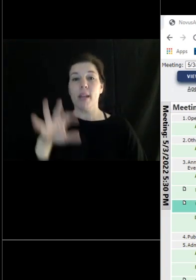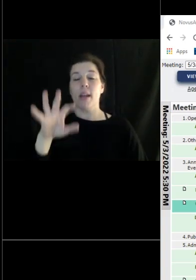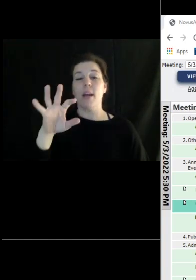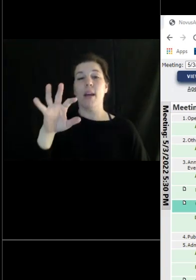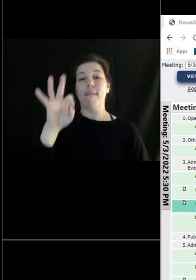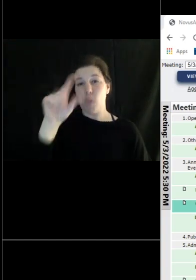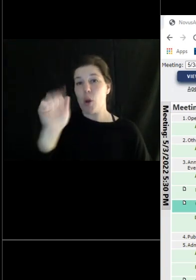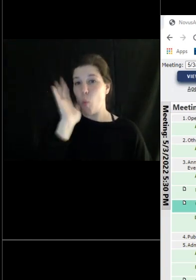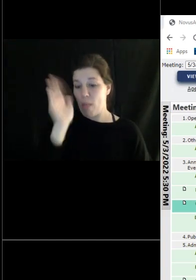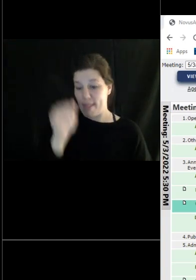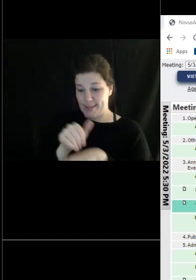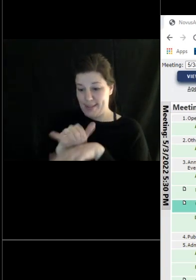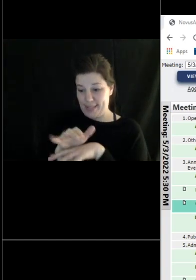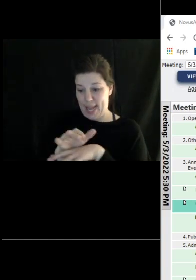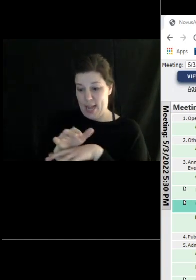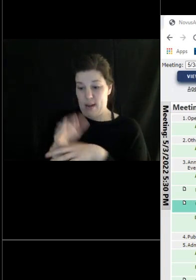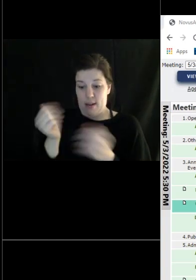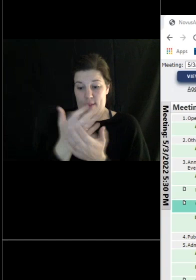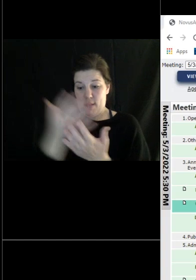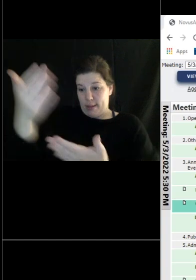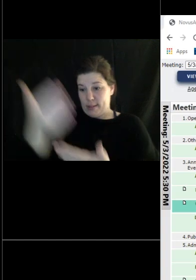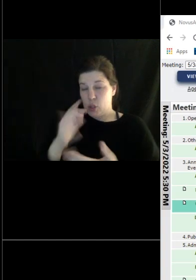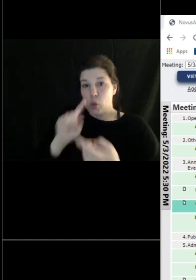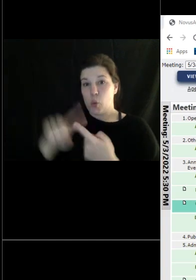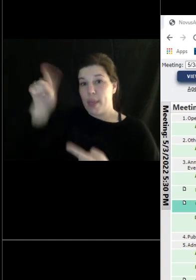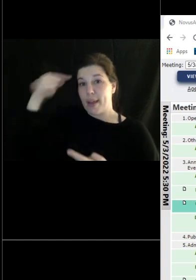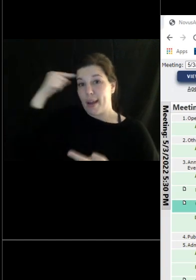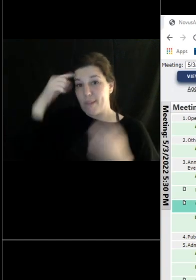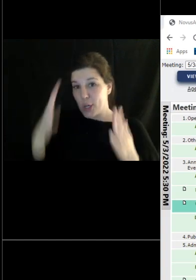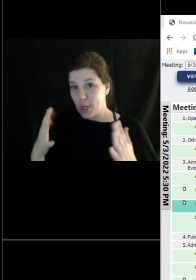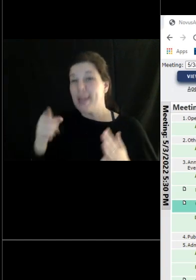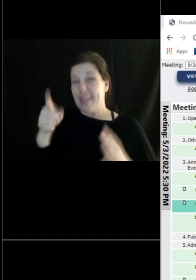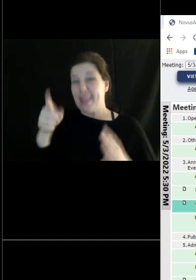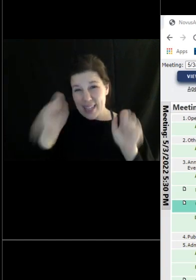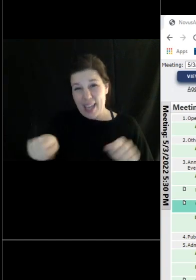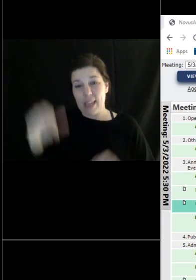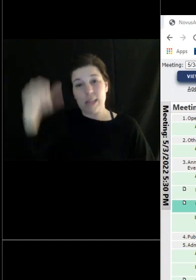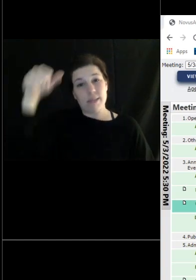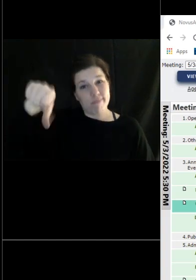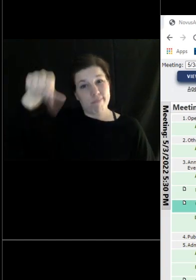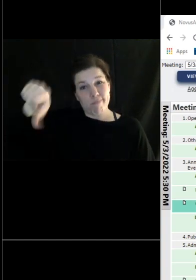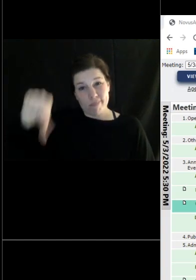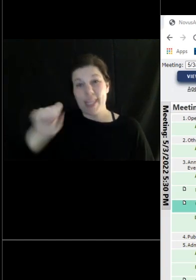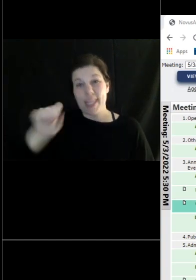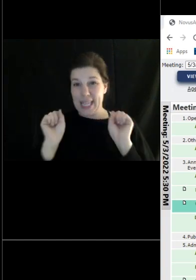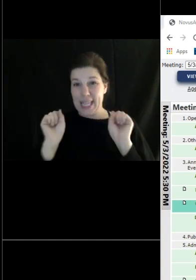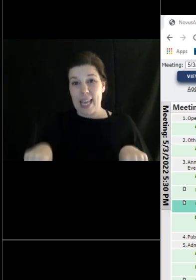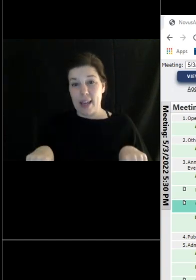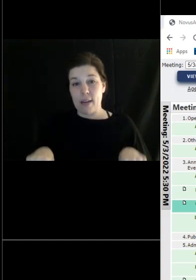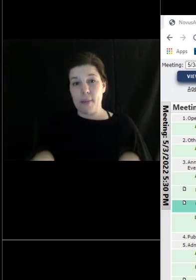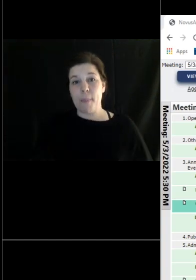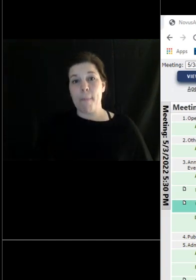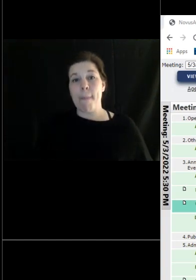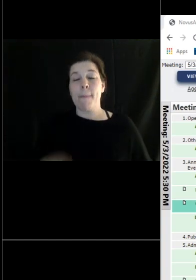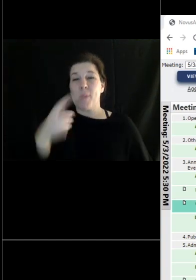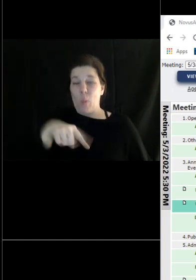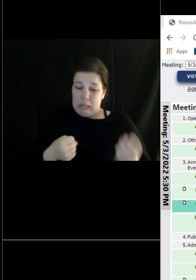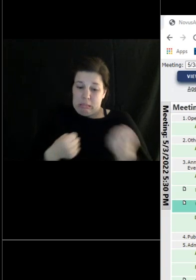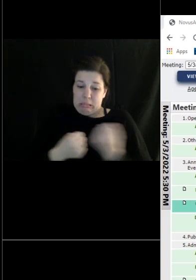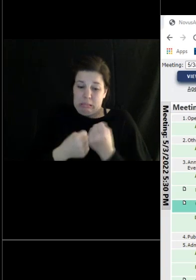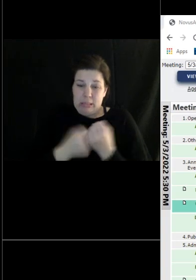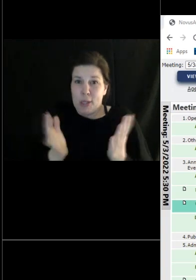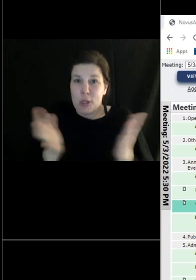governor, and he has the ability to go through and line item veto certain projects out. We have been advocating for the project. As of right now, I haven't